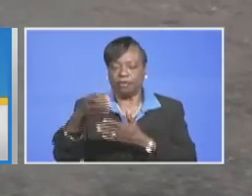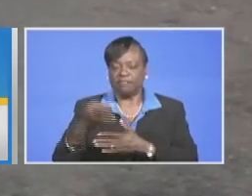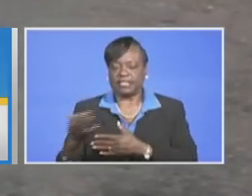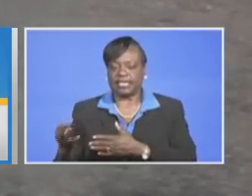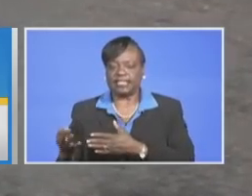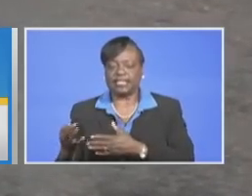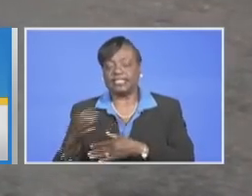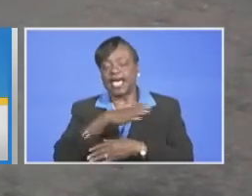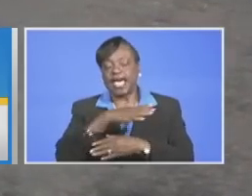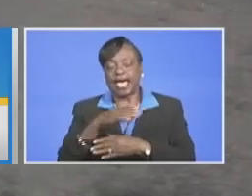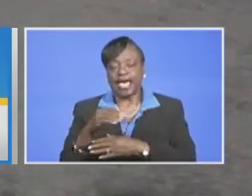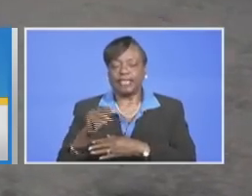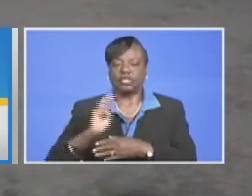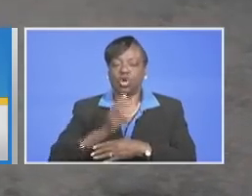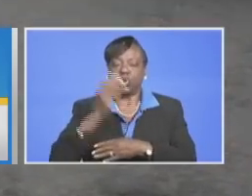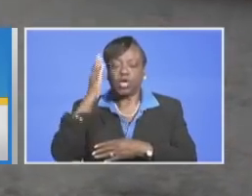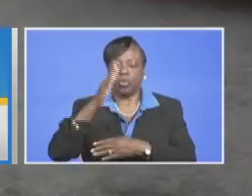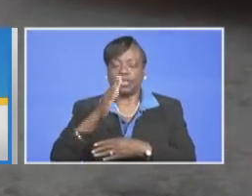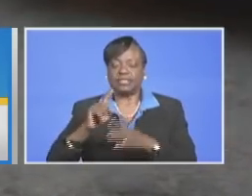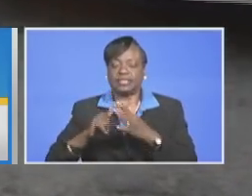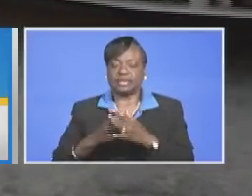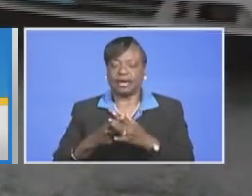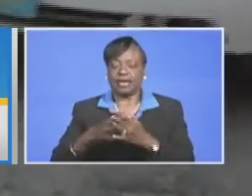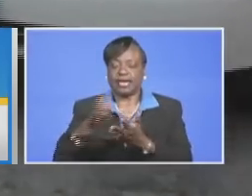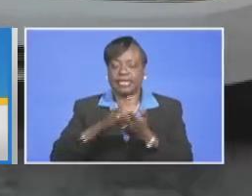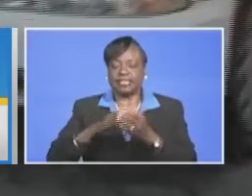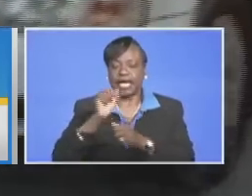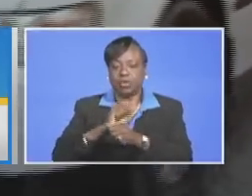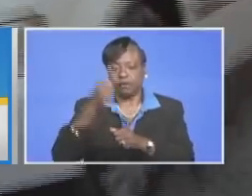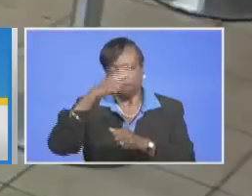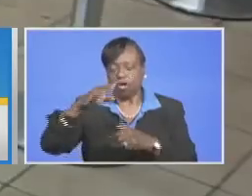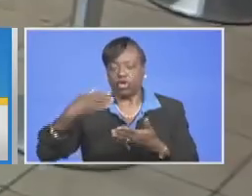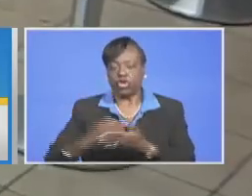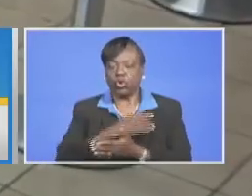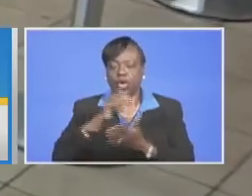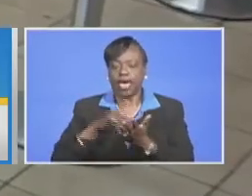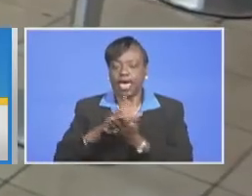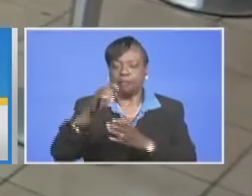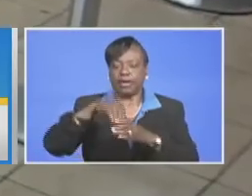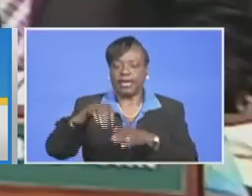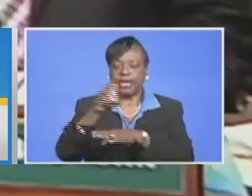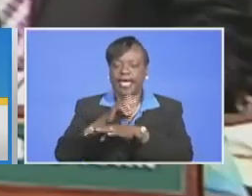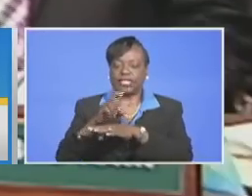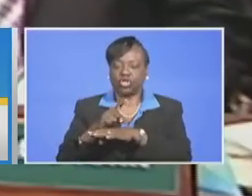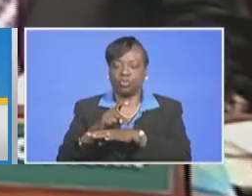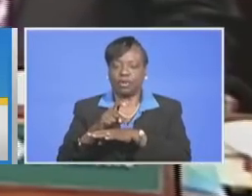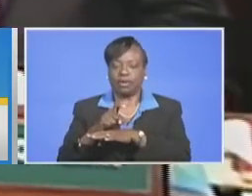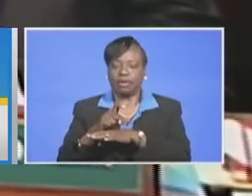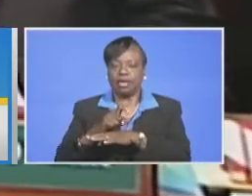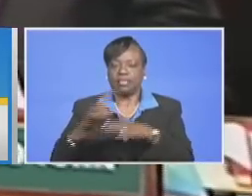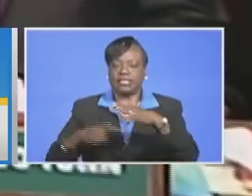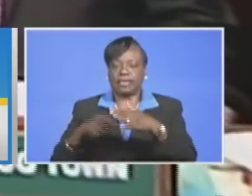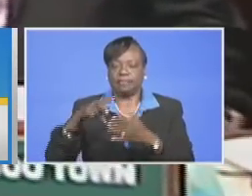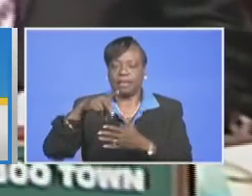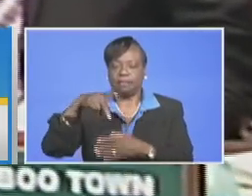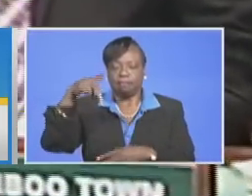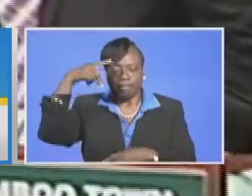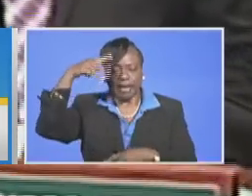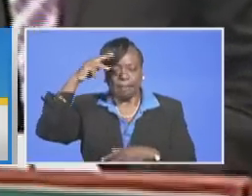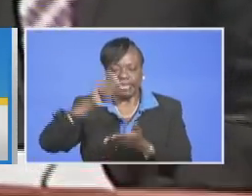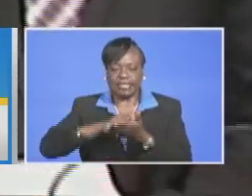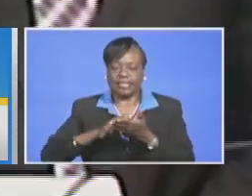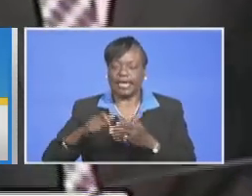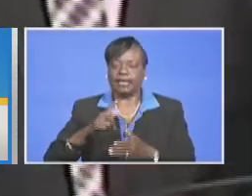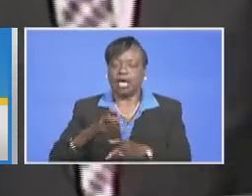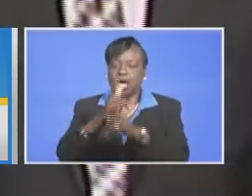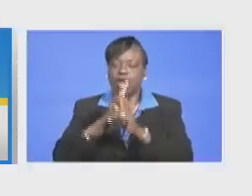and accordingly, we shall commence design works for a brand new airport or terminal in Exuma. The Deputy Prime Minister signed a loan today